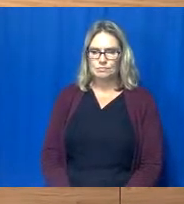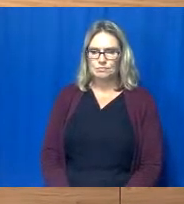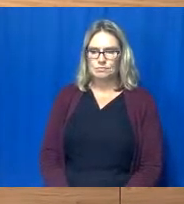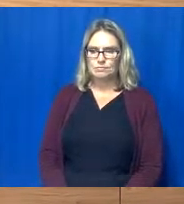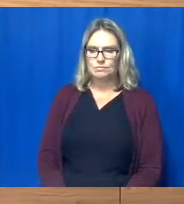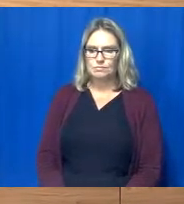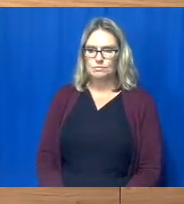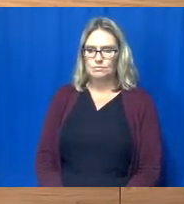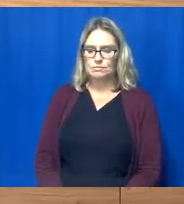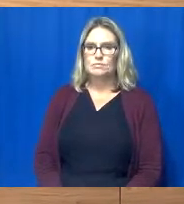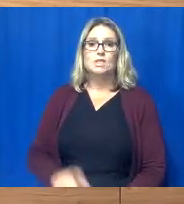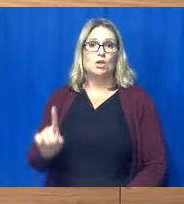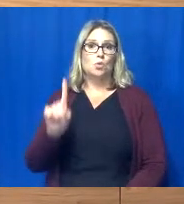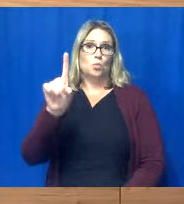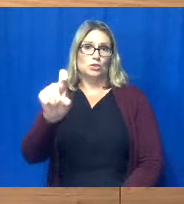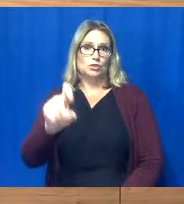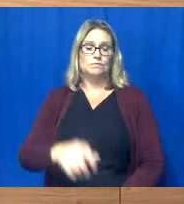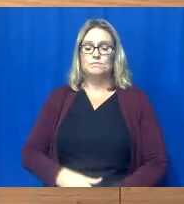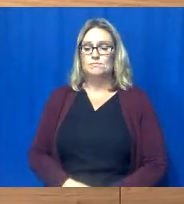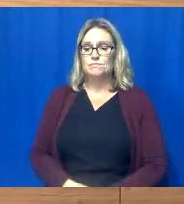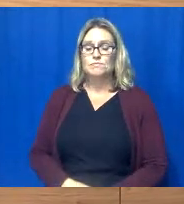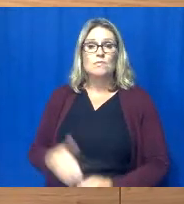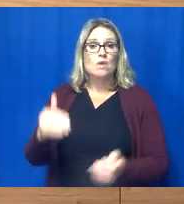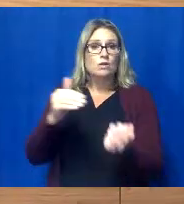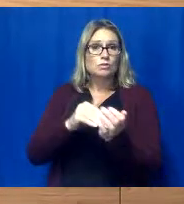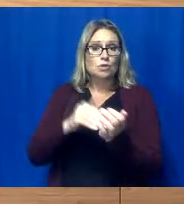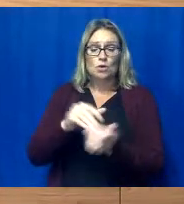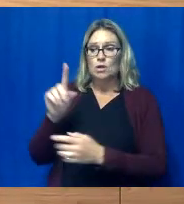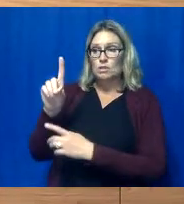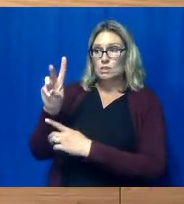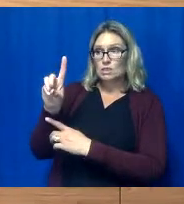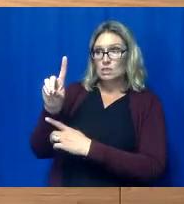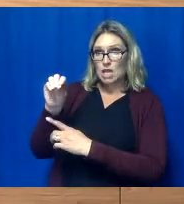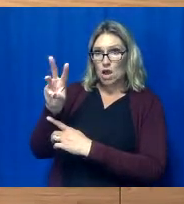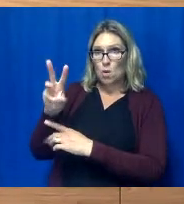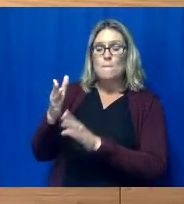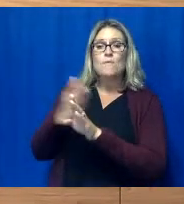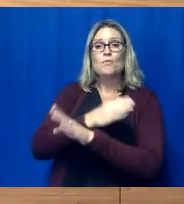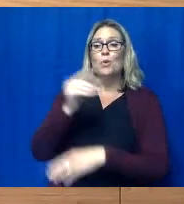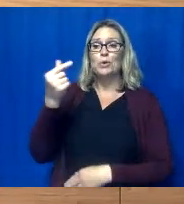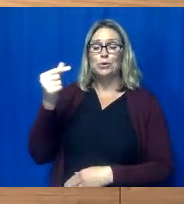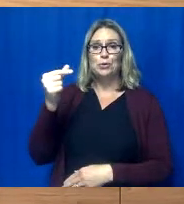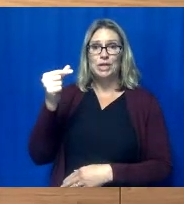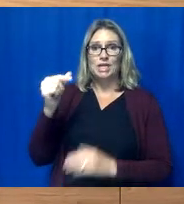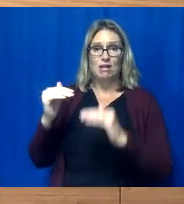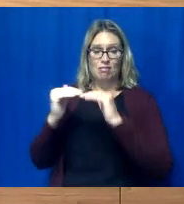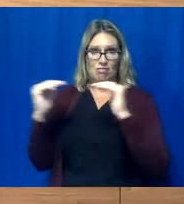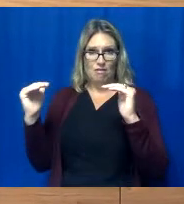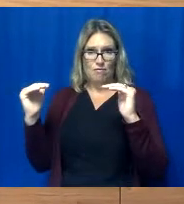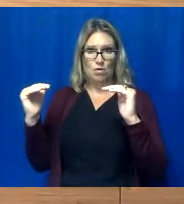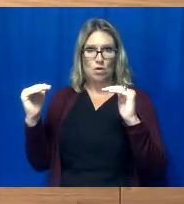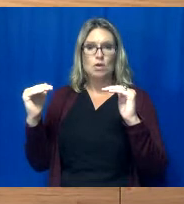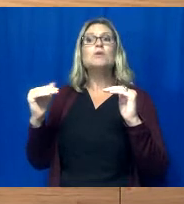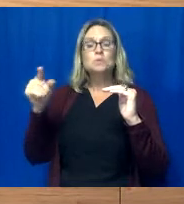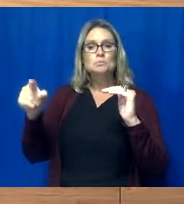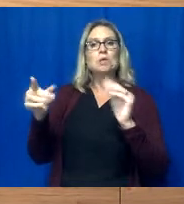Dr. Dow, it was said before we went to the green phase that we could expect more cases.